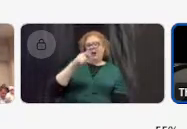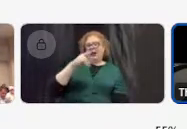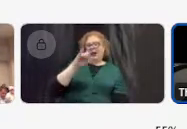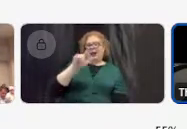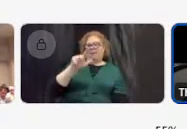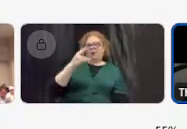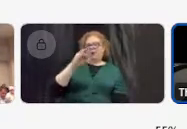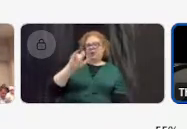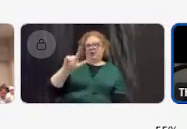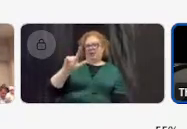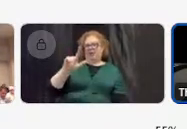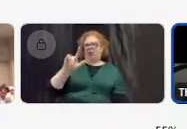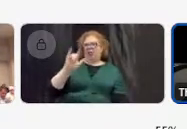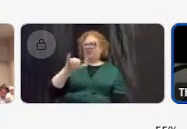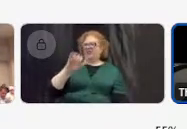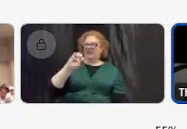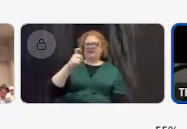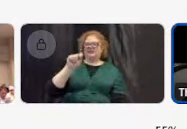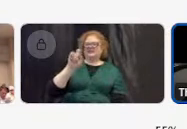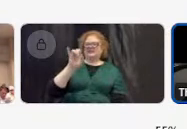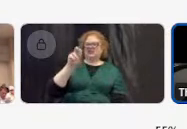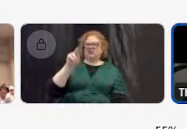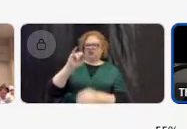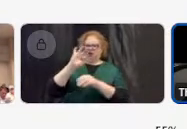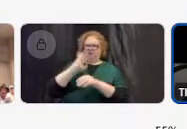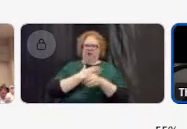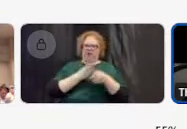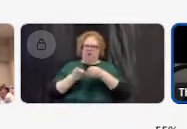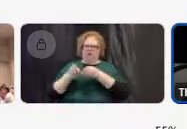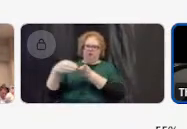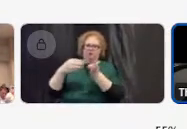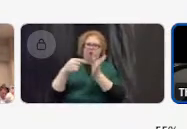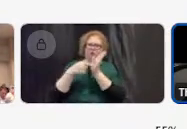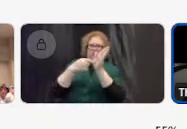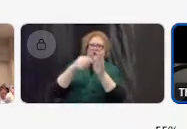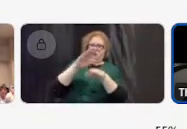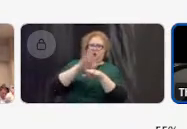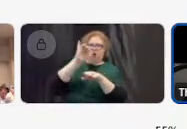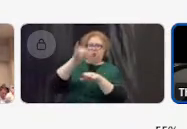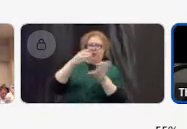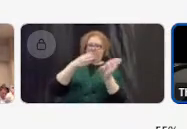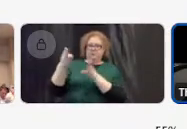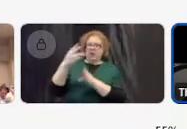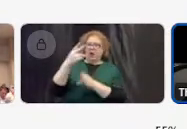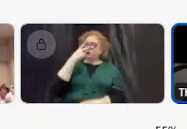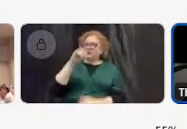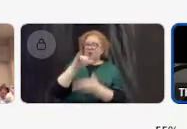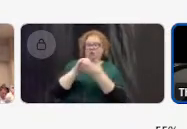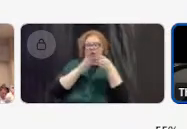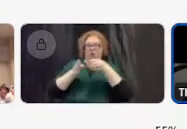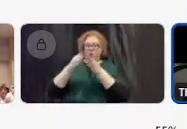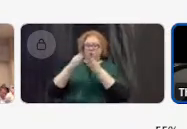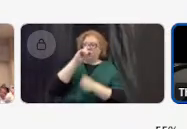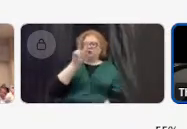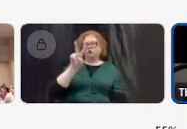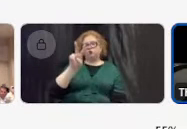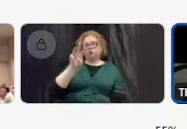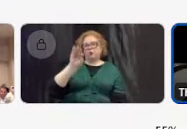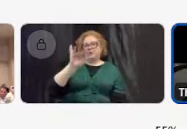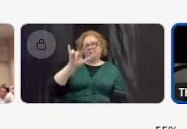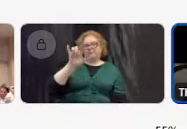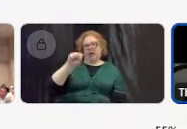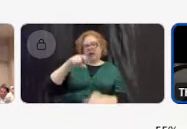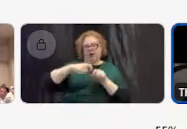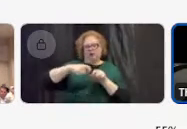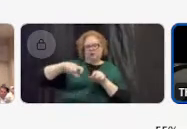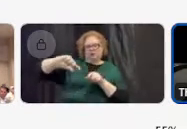That road, as shown on the plan, currently is approximately 2 miles long. It currently crosses